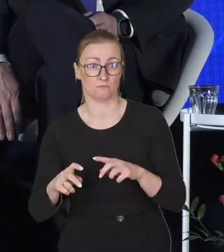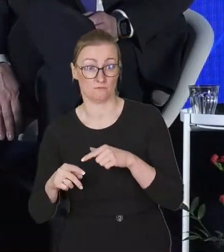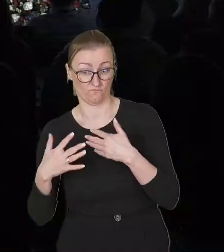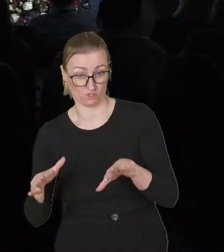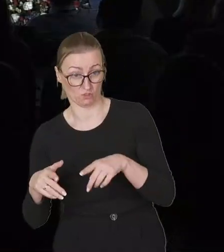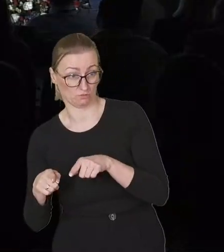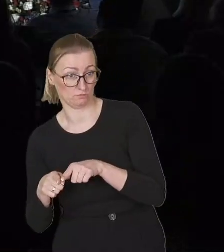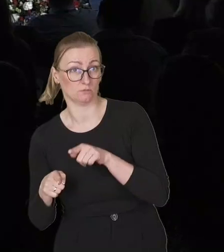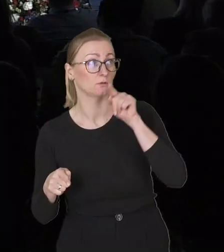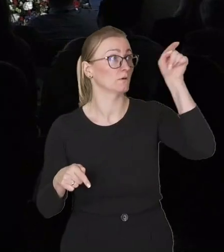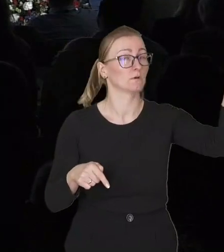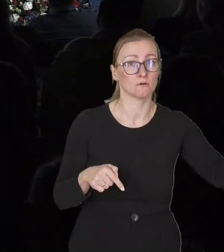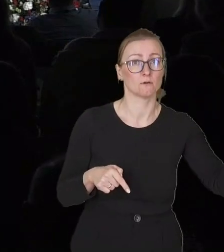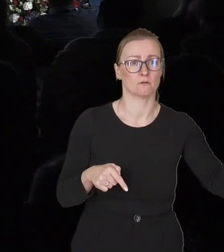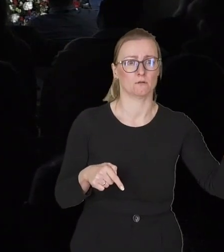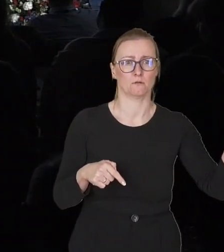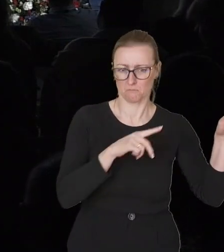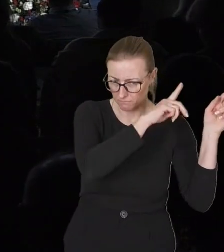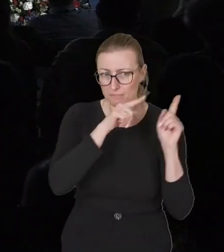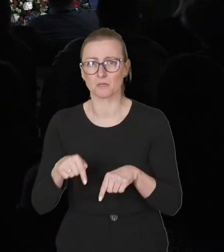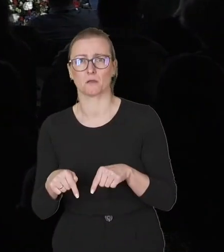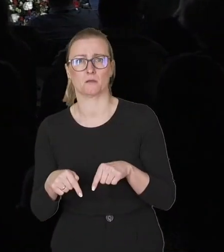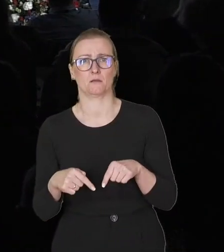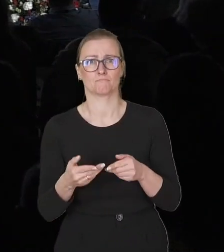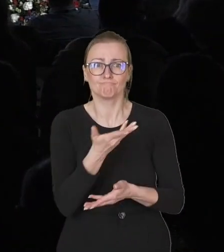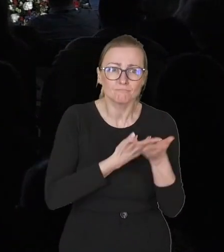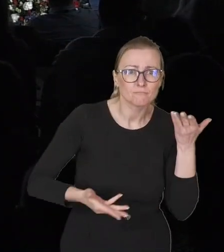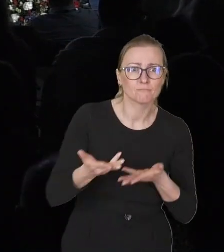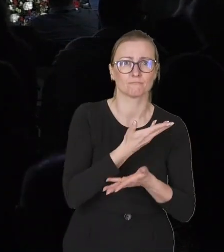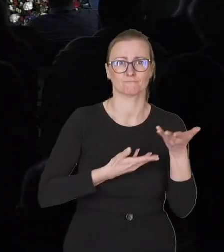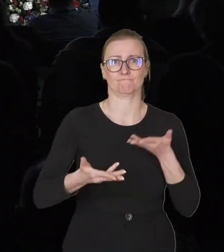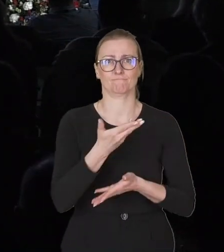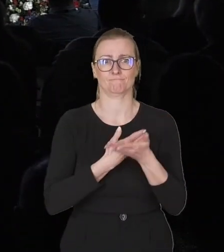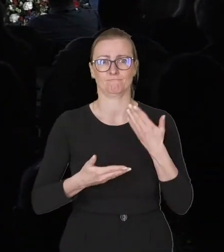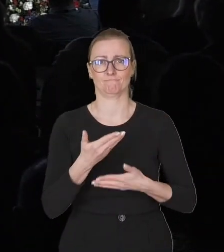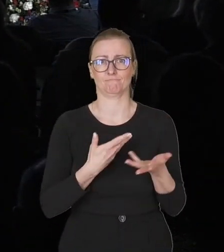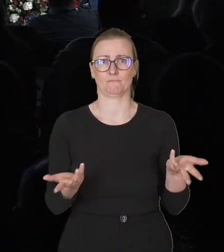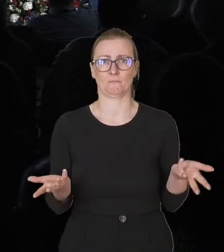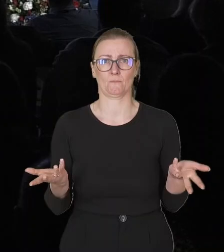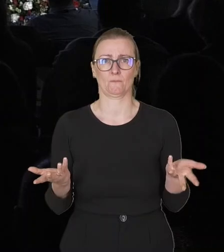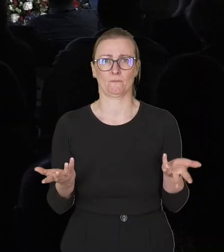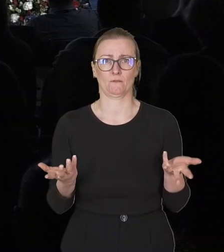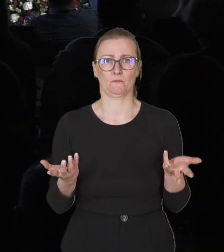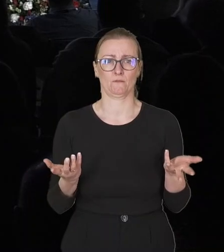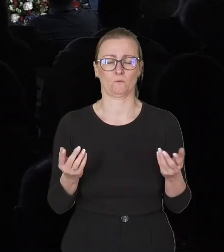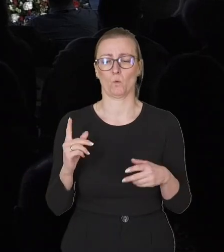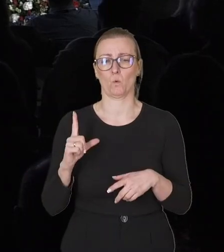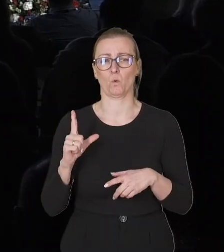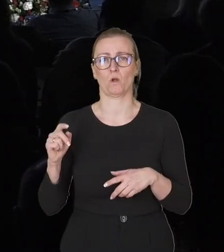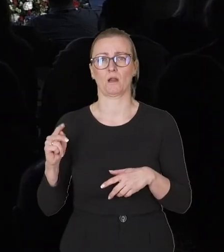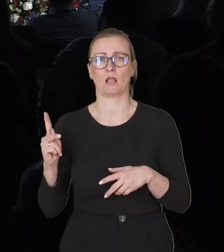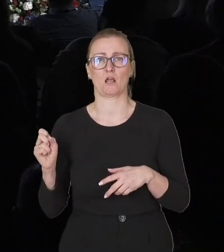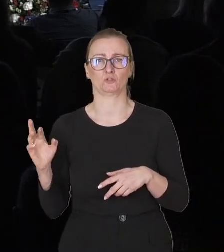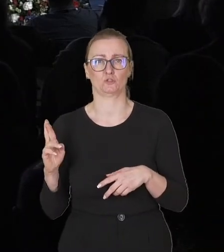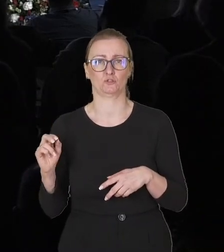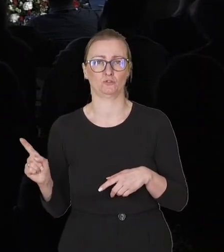Łukasz, as a deep tech company, it seems that at the present moment you are just in the spot of the EU policy, the package of